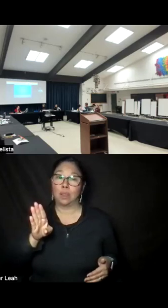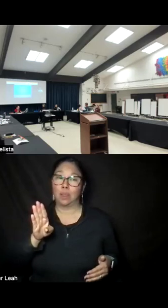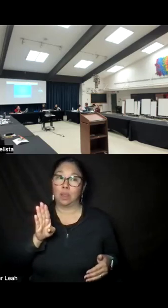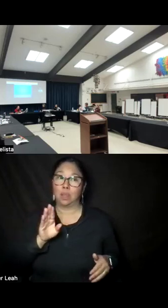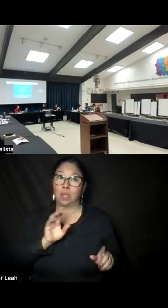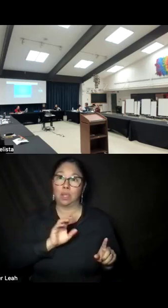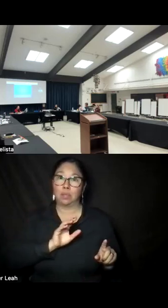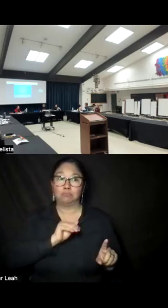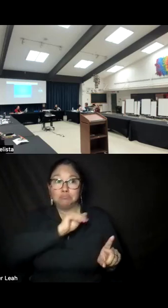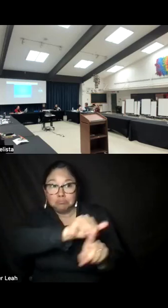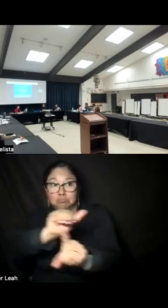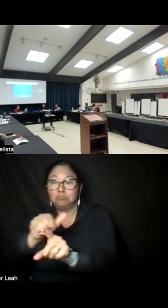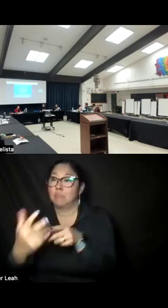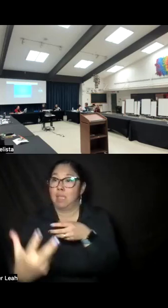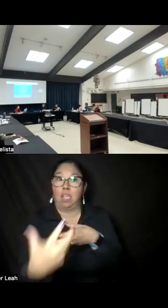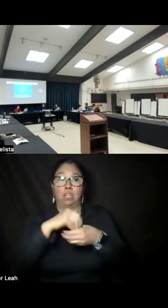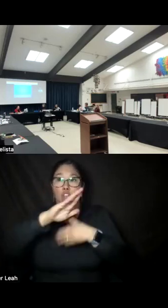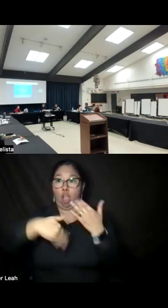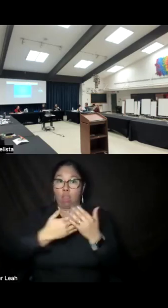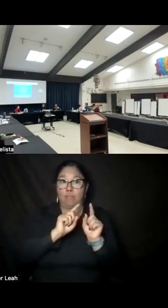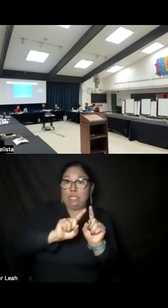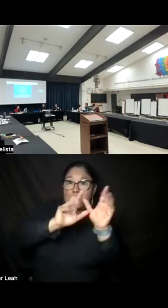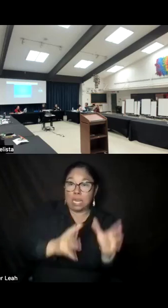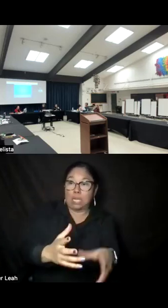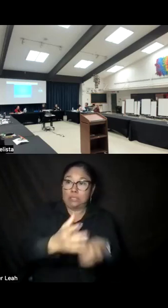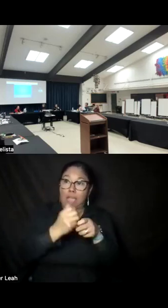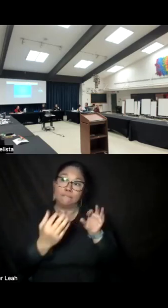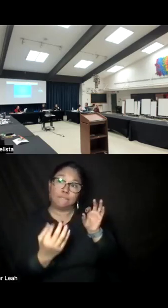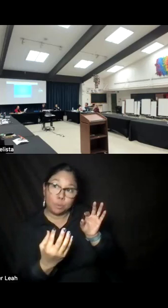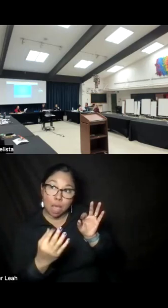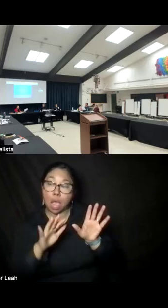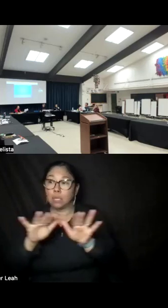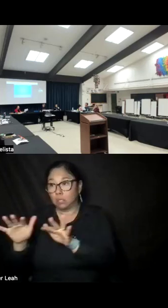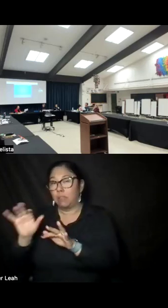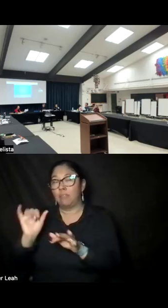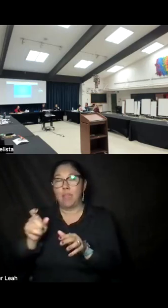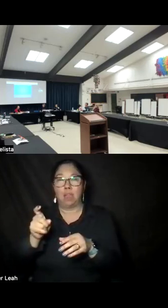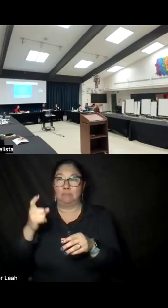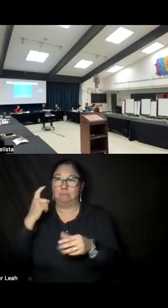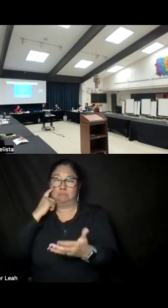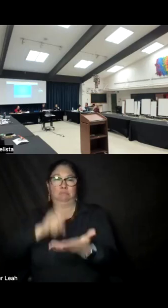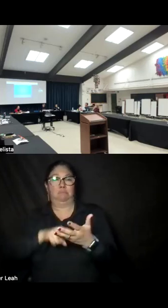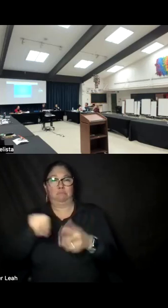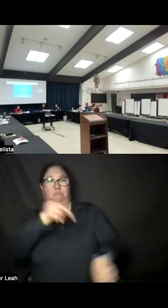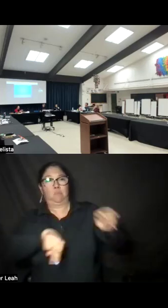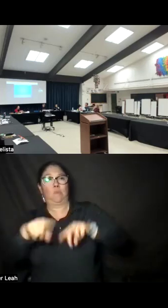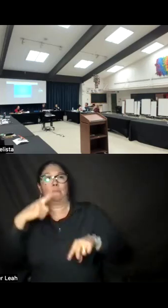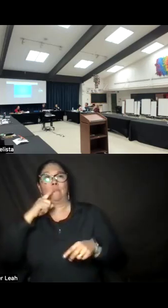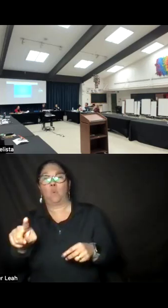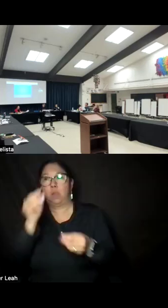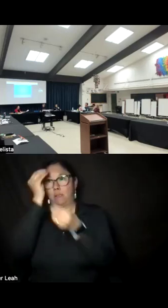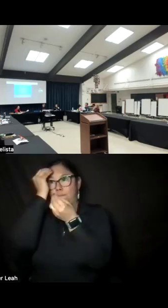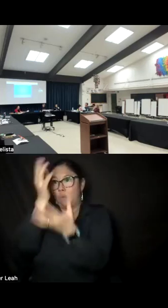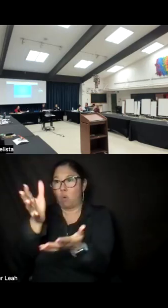engage all of our attendees in giving us feedback and that critical eye to inform